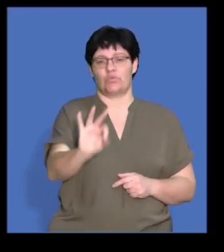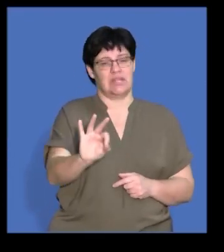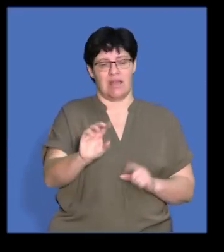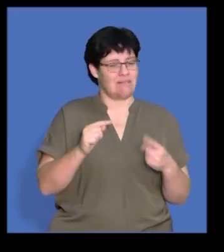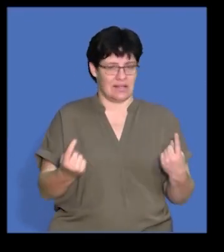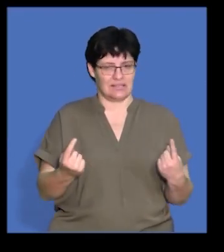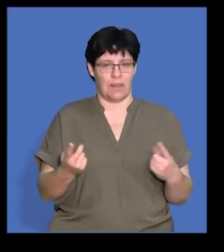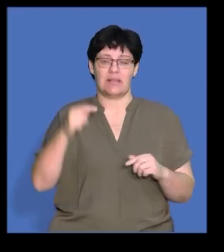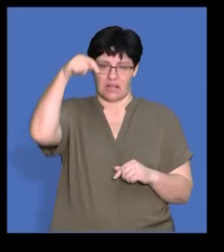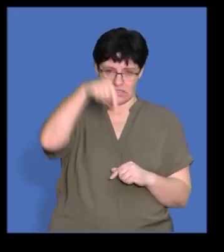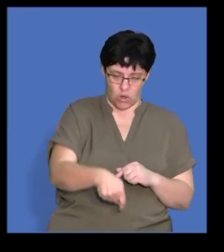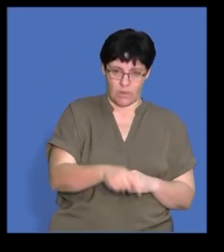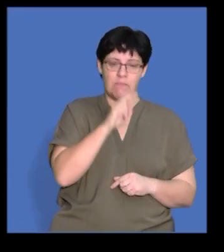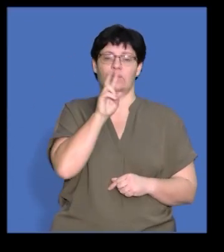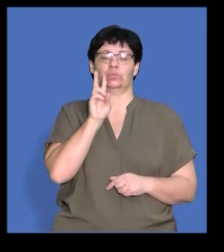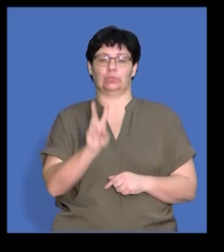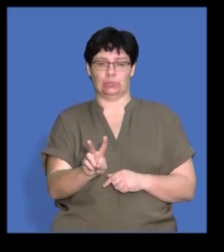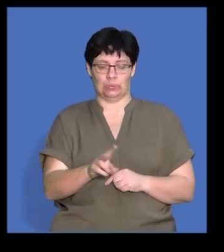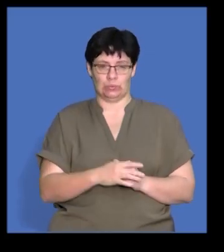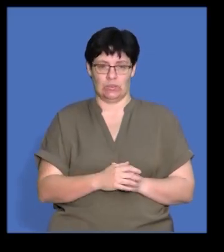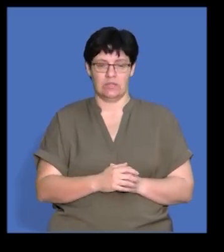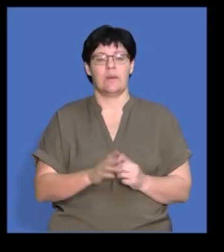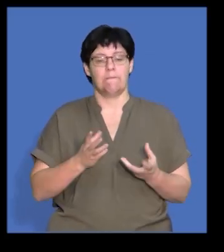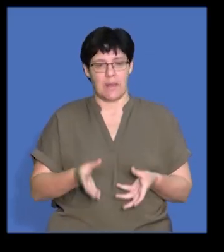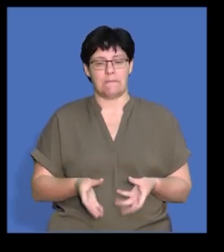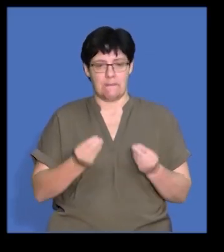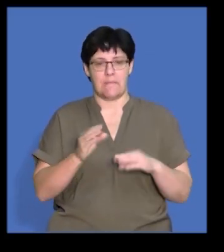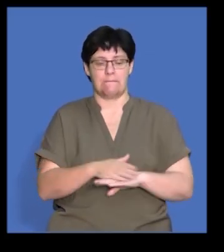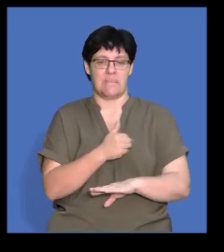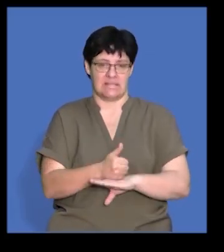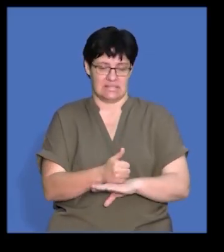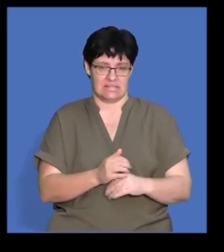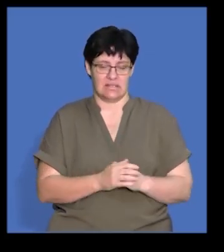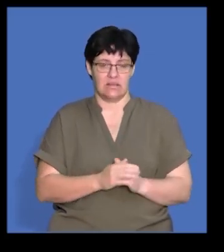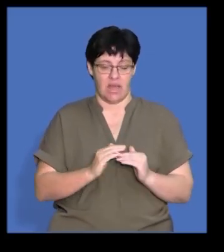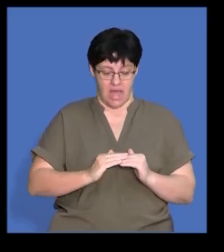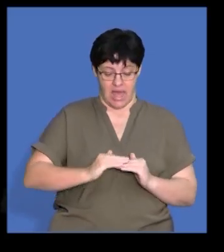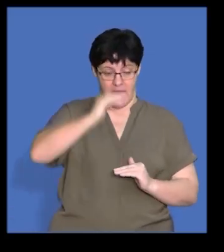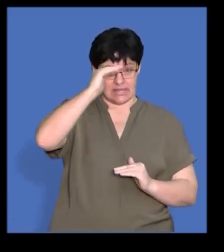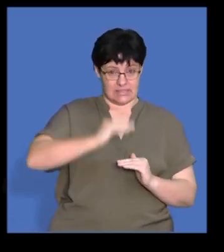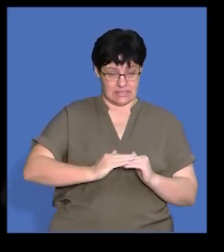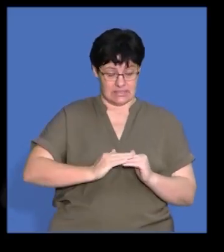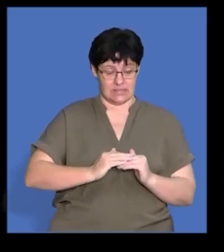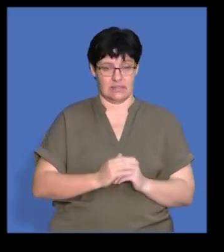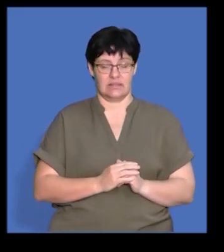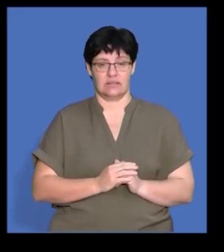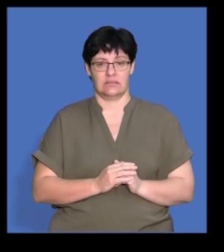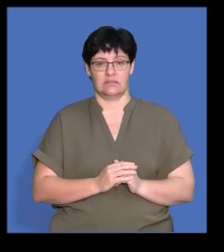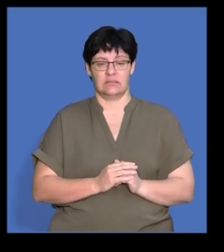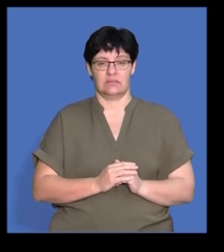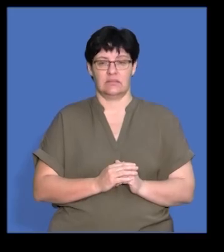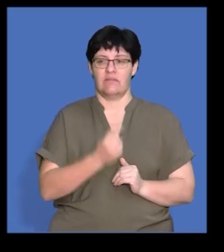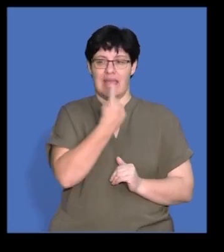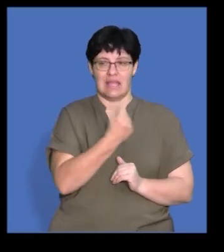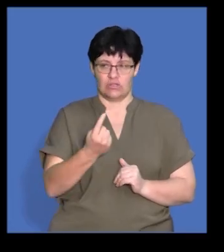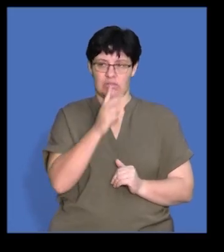up, so it becomes 2. So now that's what I've got on the base. And now let's do the height. My height, and each one of those,